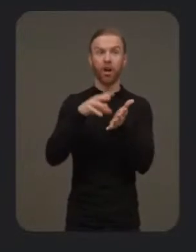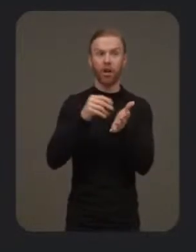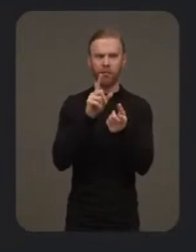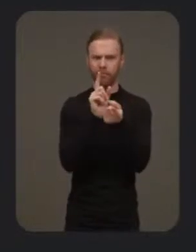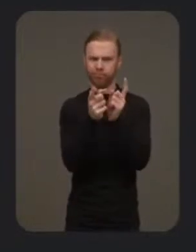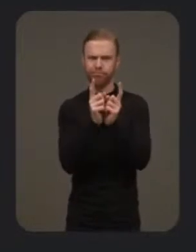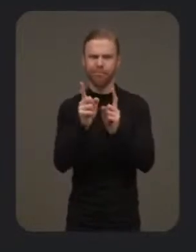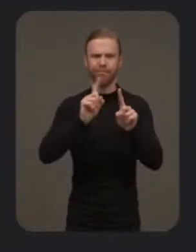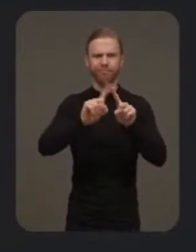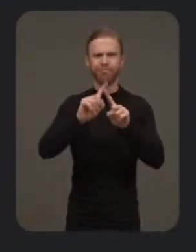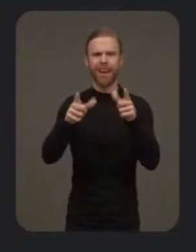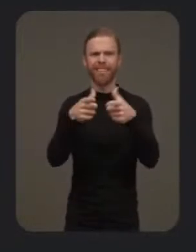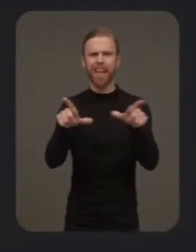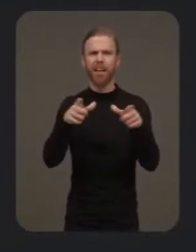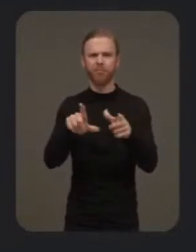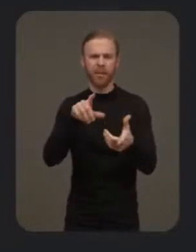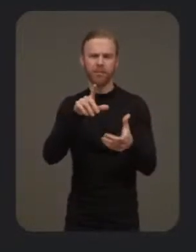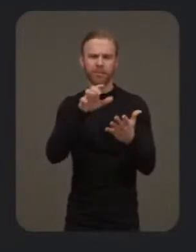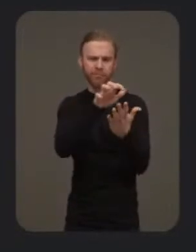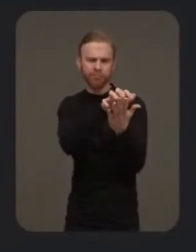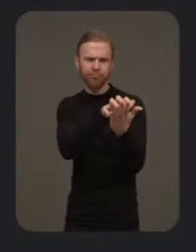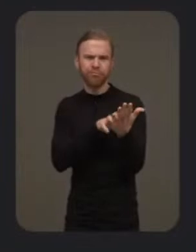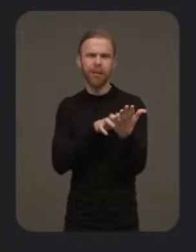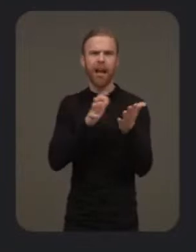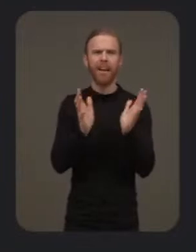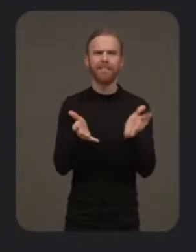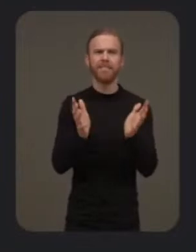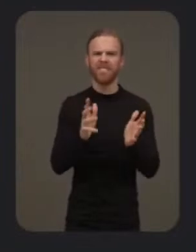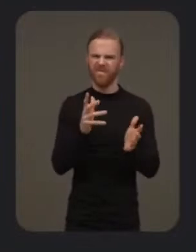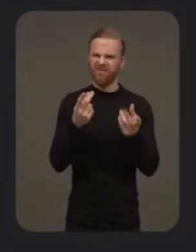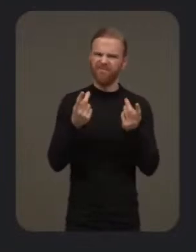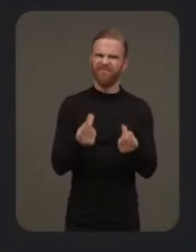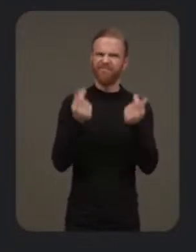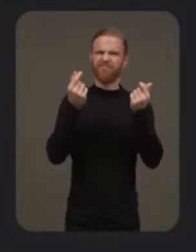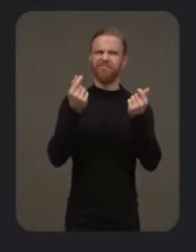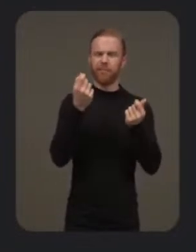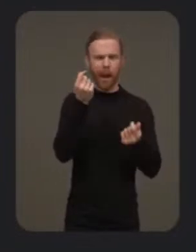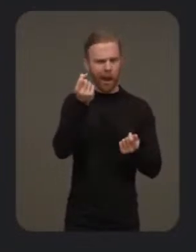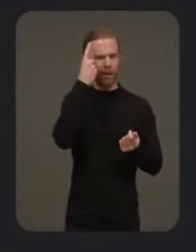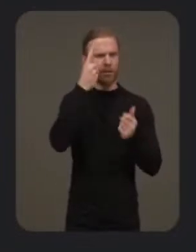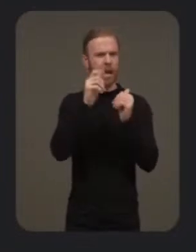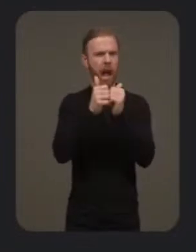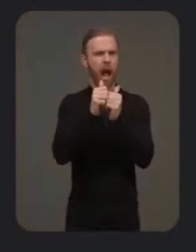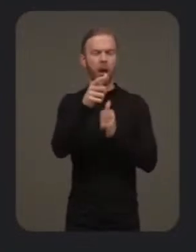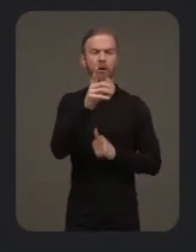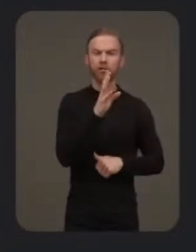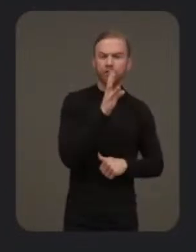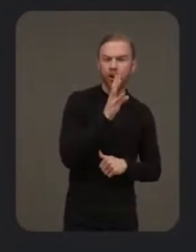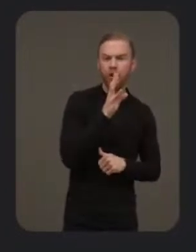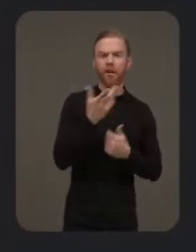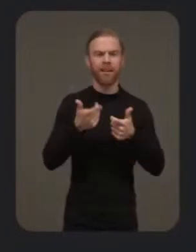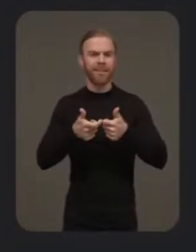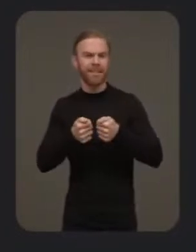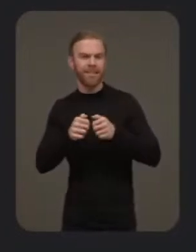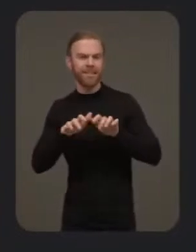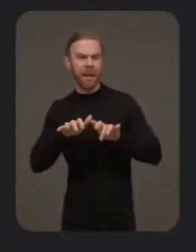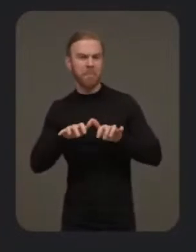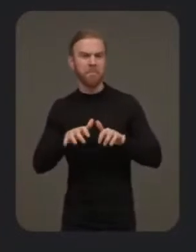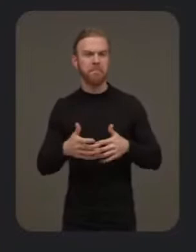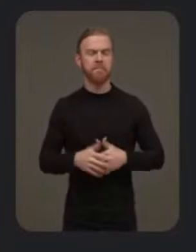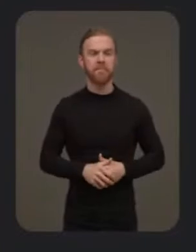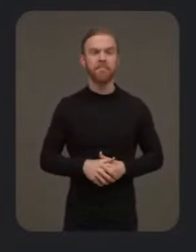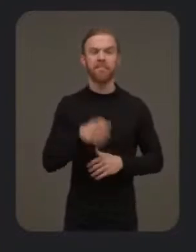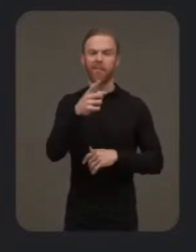languages for you, transcribes conversations in real time, and understands how you talk and type. And